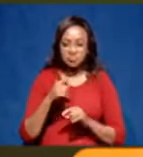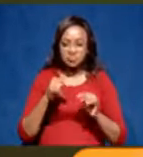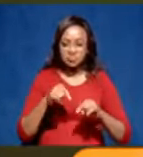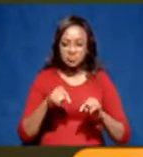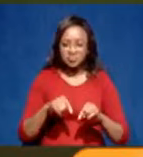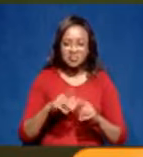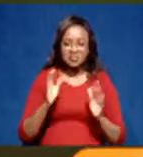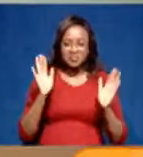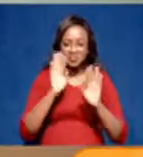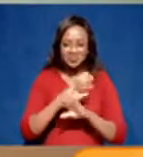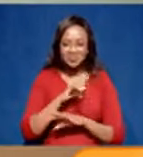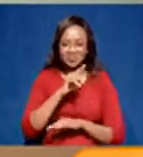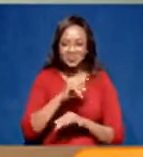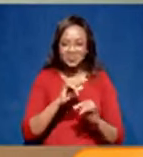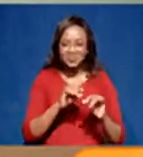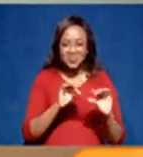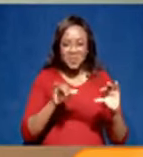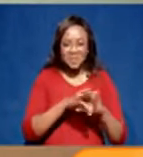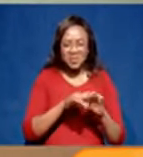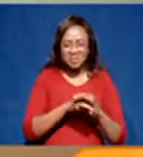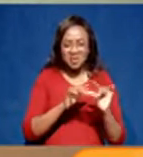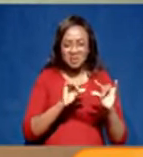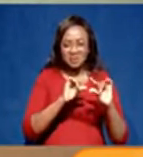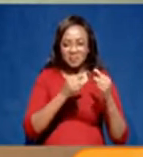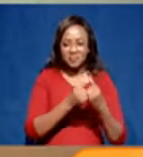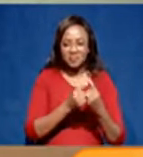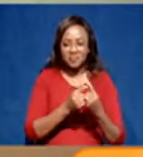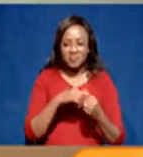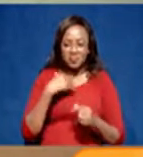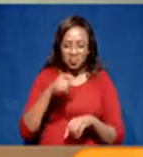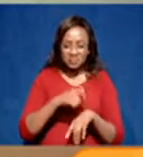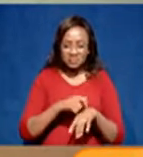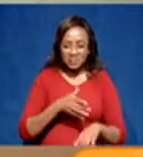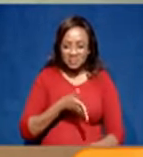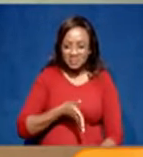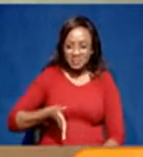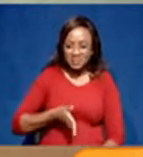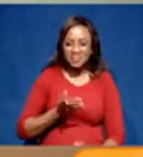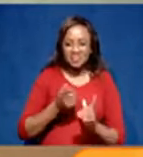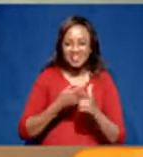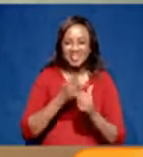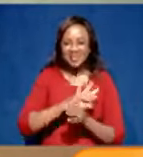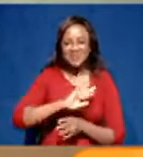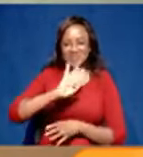a gangster. Once the clock strikes 12, you can go back to being.